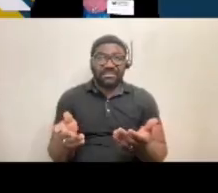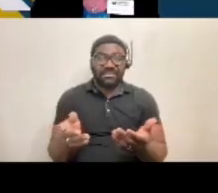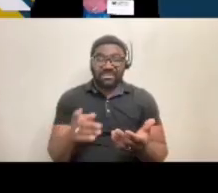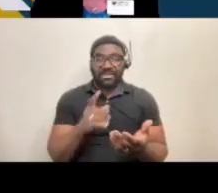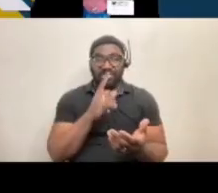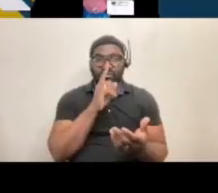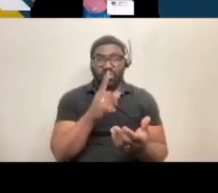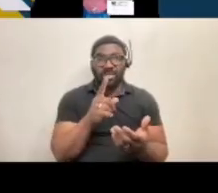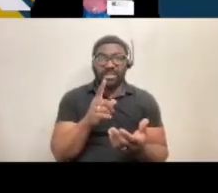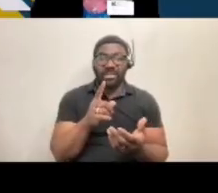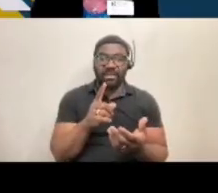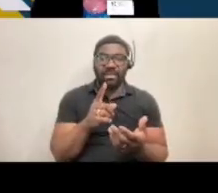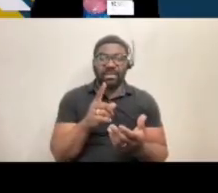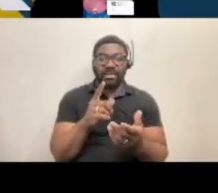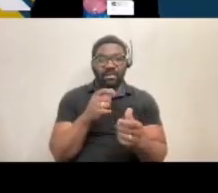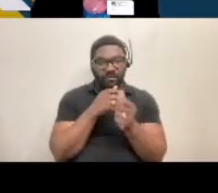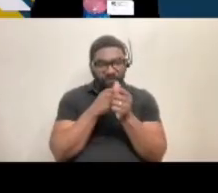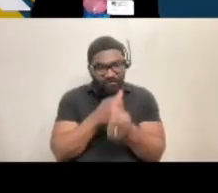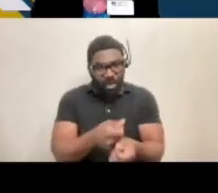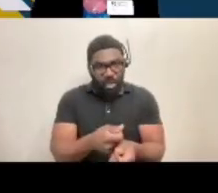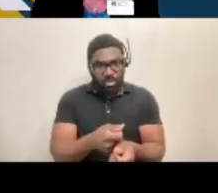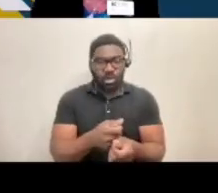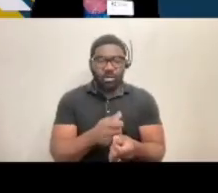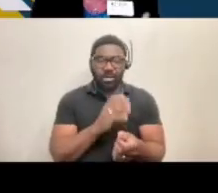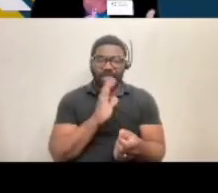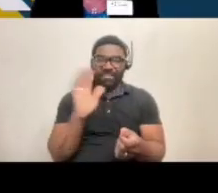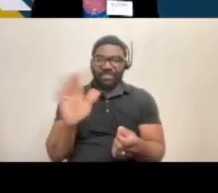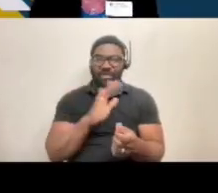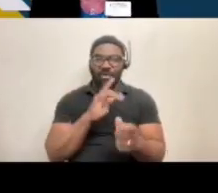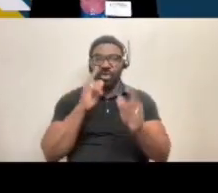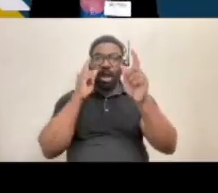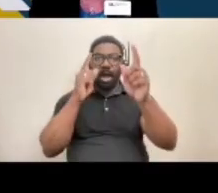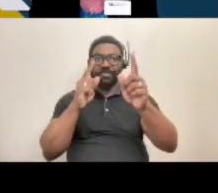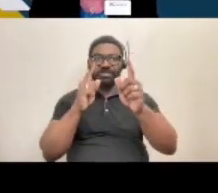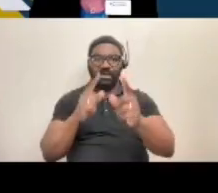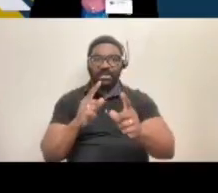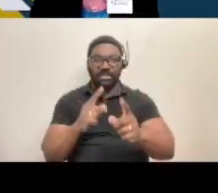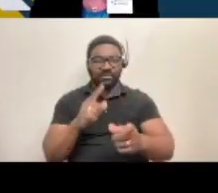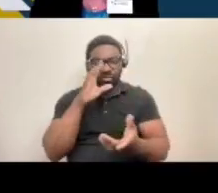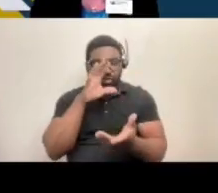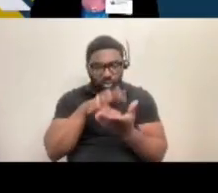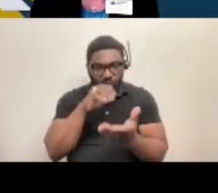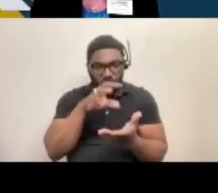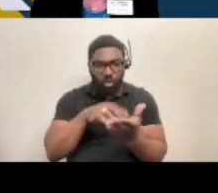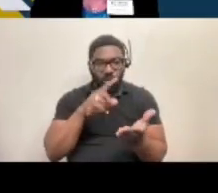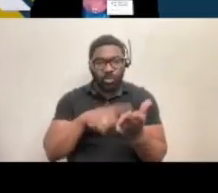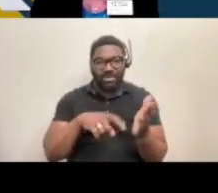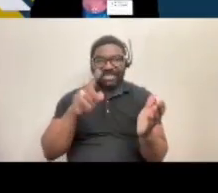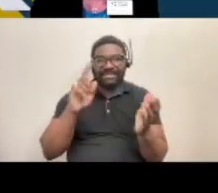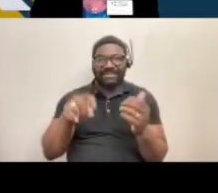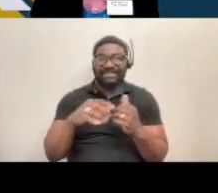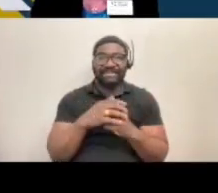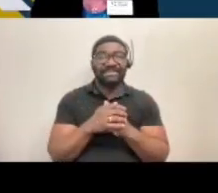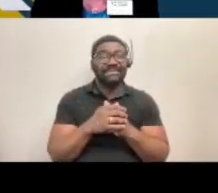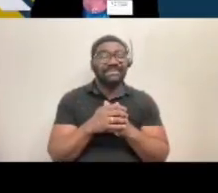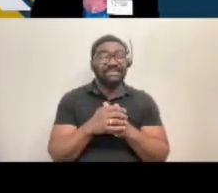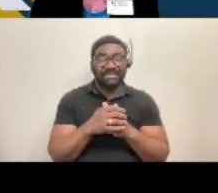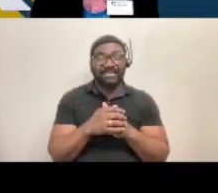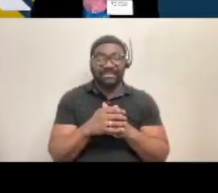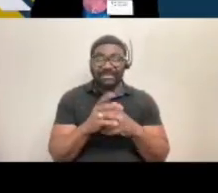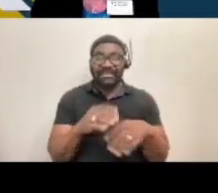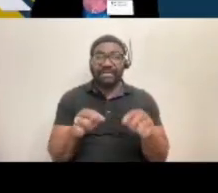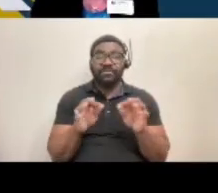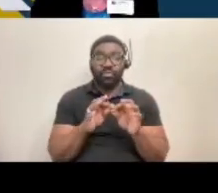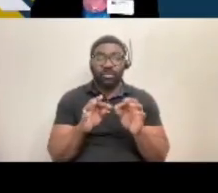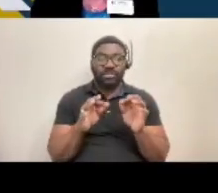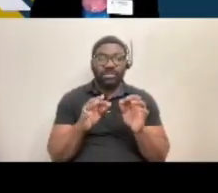very mapped according to the objectives, so they're learning what they need to learn, and just that relevance. I think that helps.